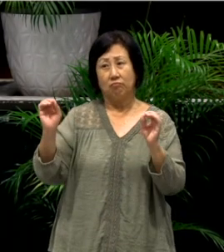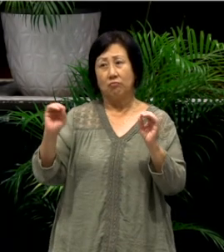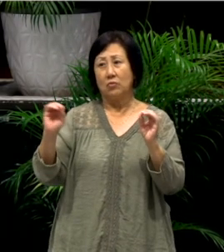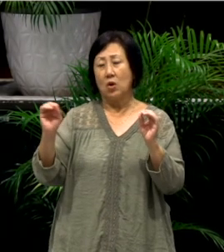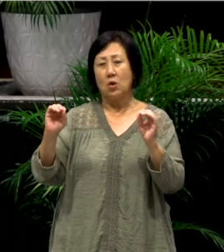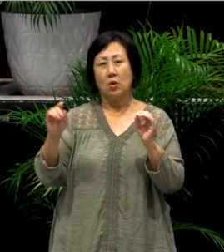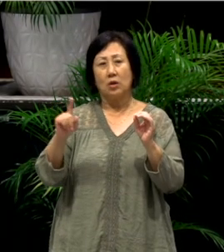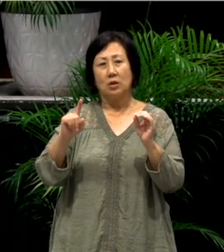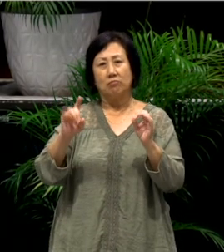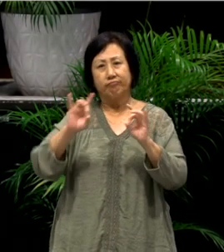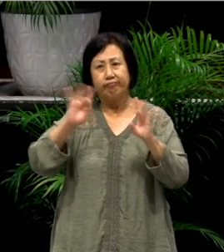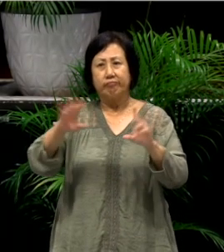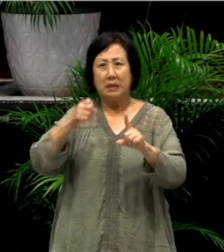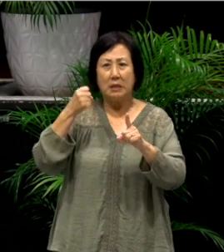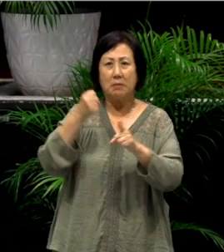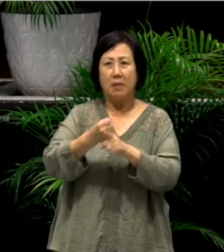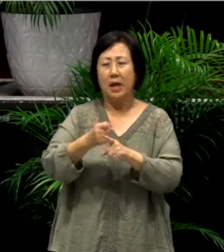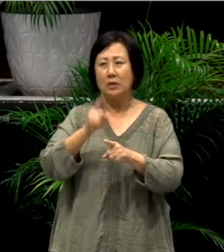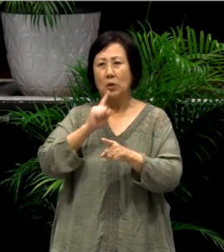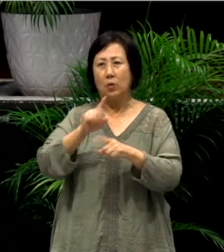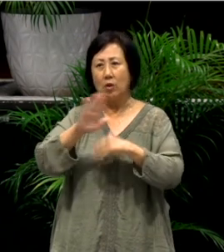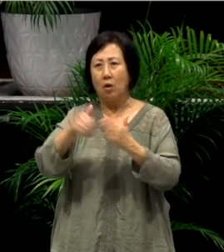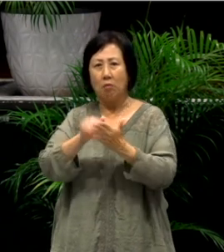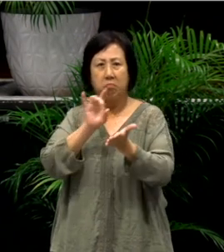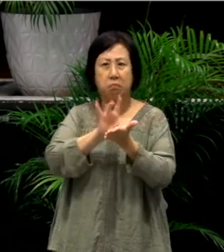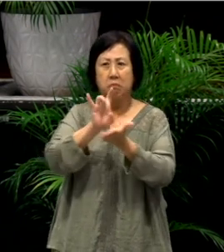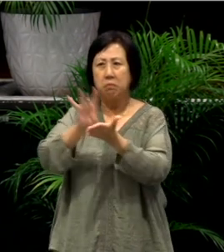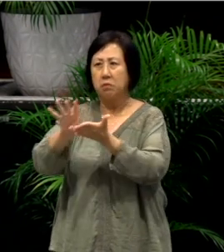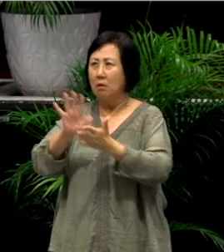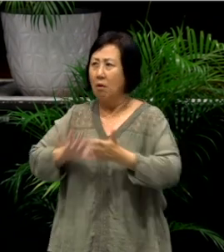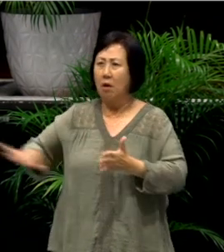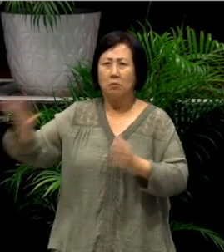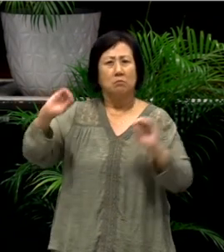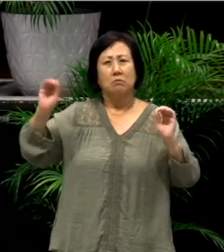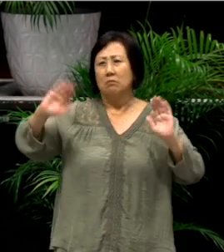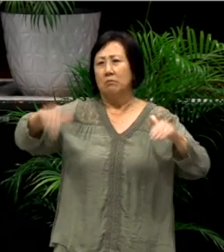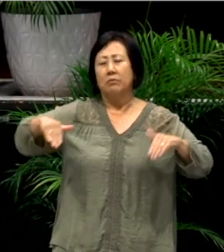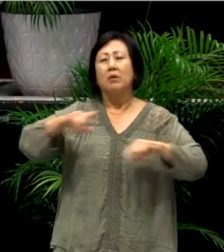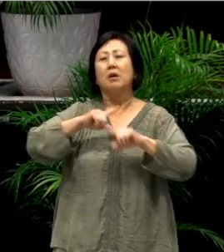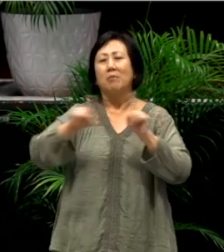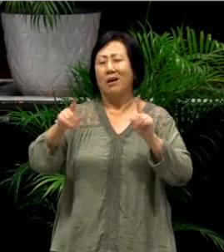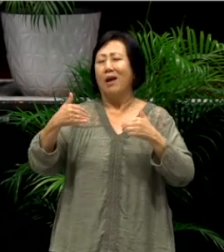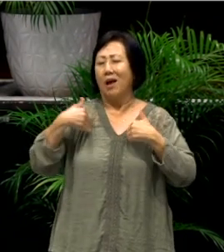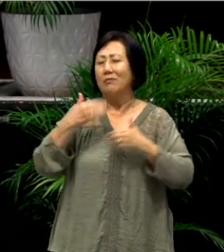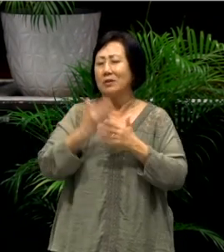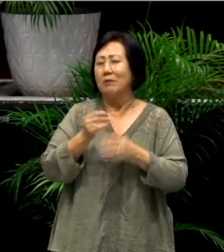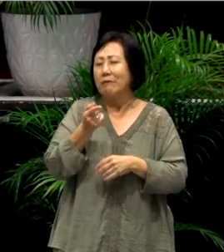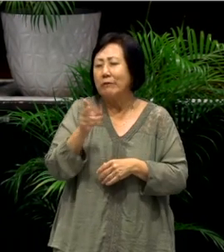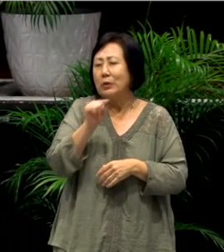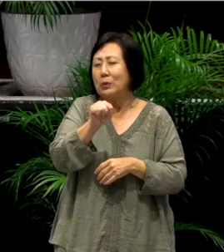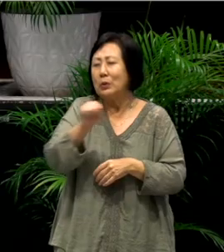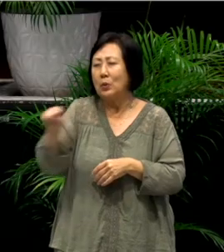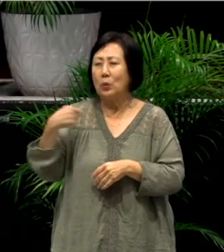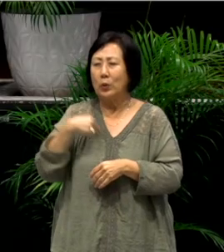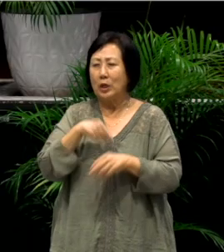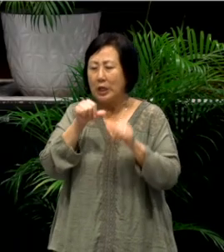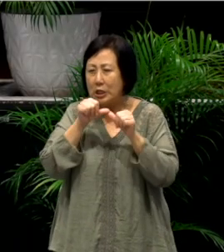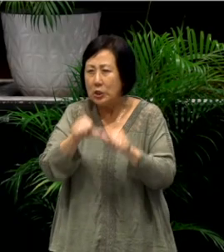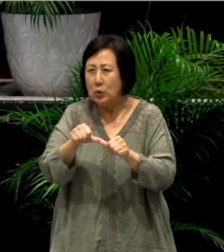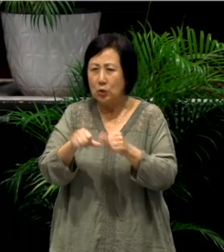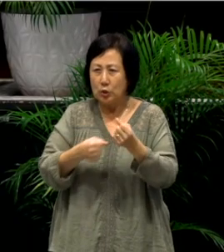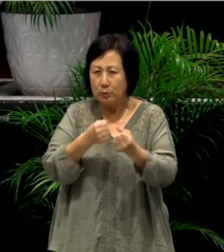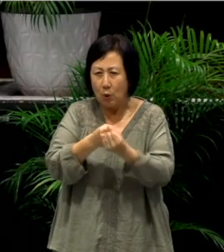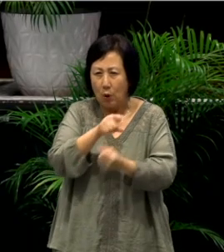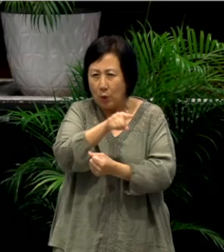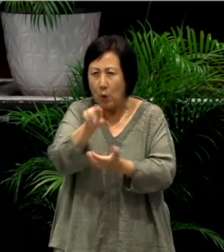been significant impacts or large scale on a widespread basis, but there have been a few, and we are continuing to